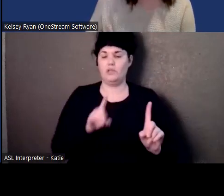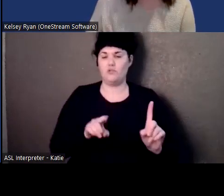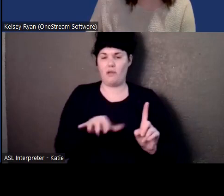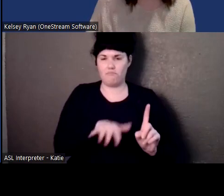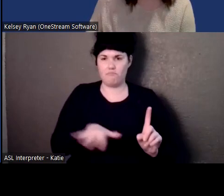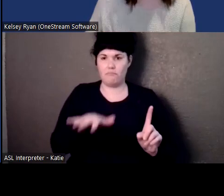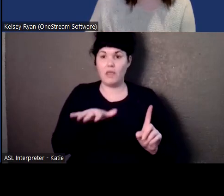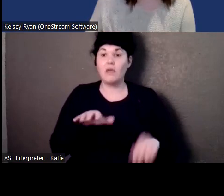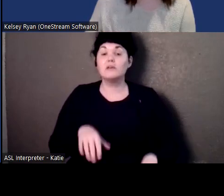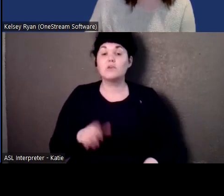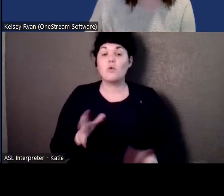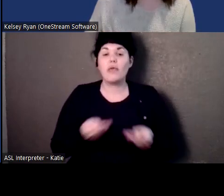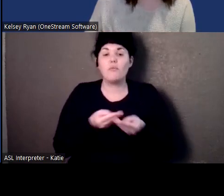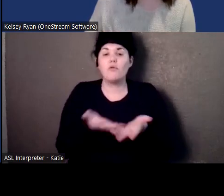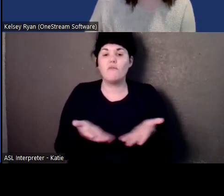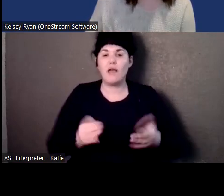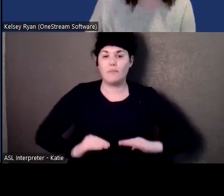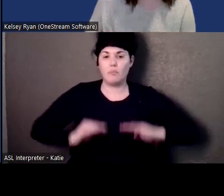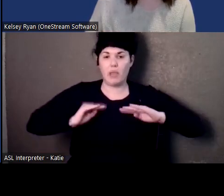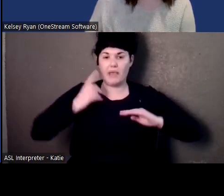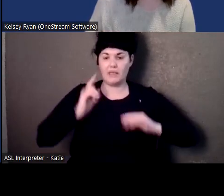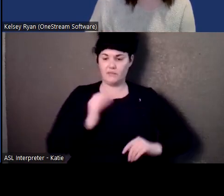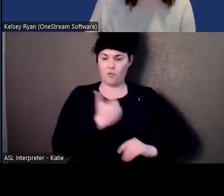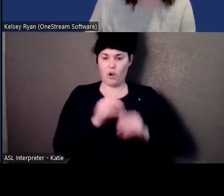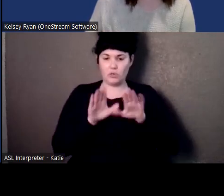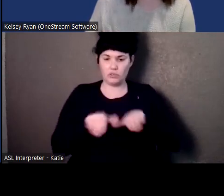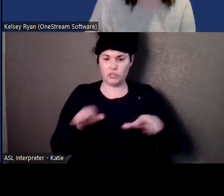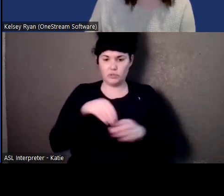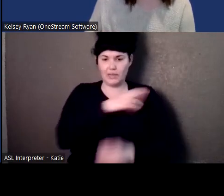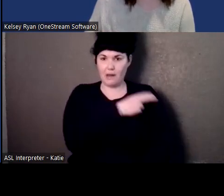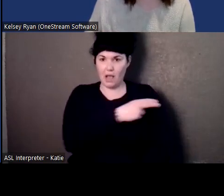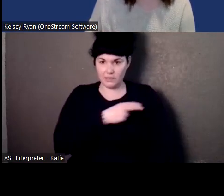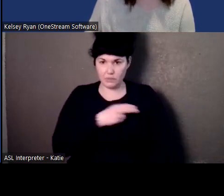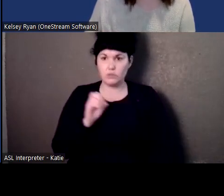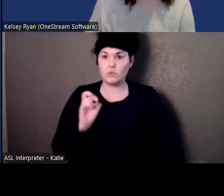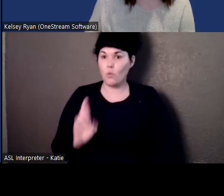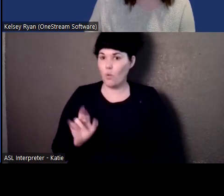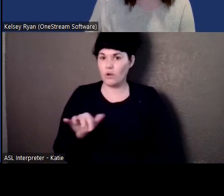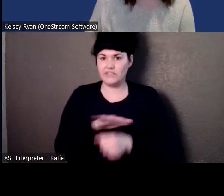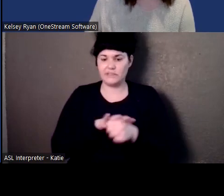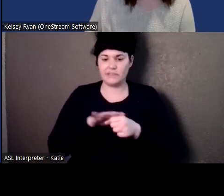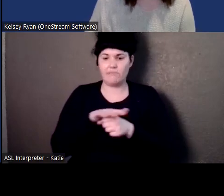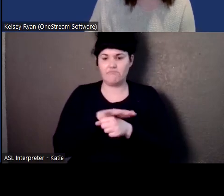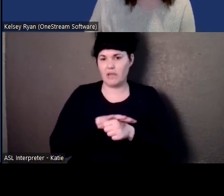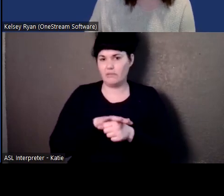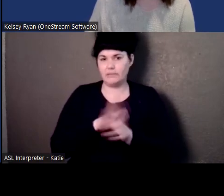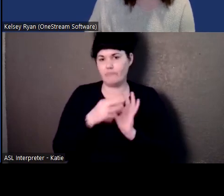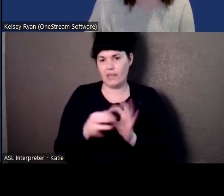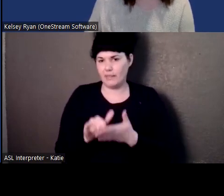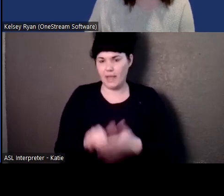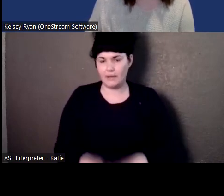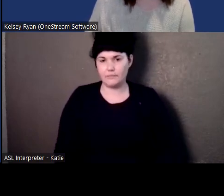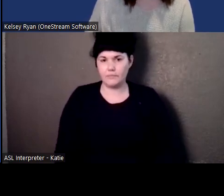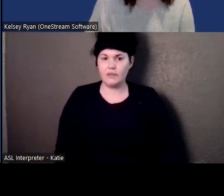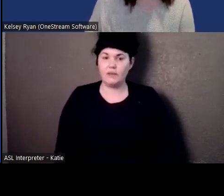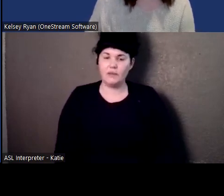little blankets for our children in hospital or just areas along the lines of that, and putting a smile on